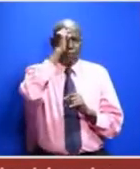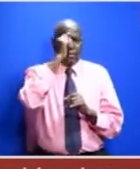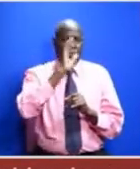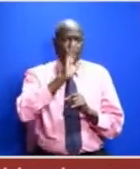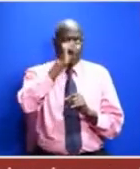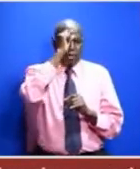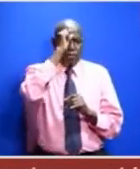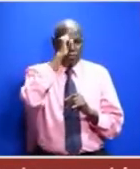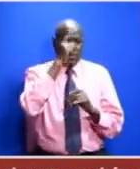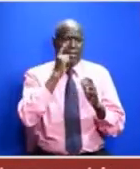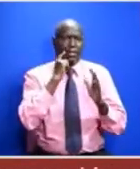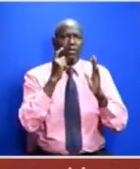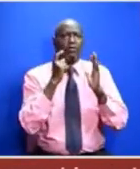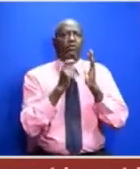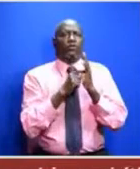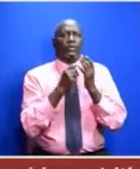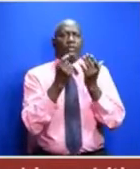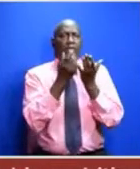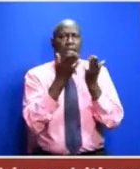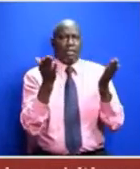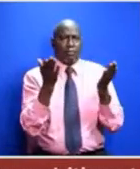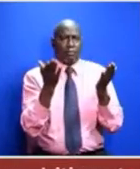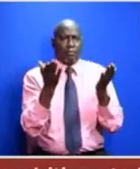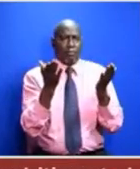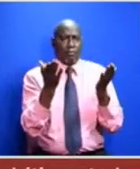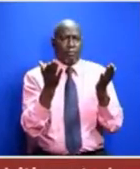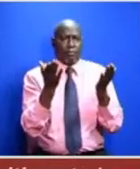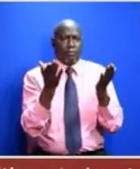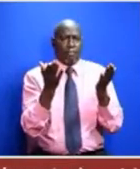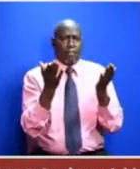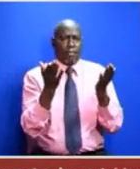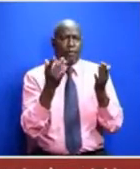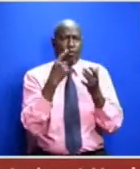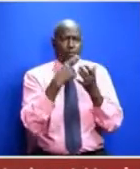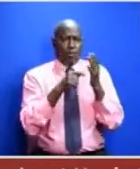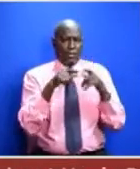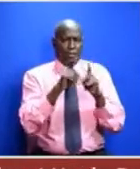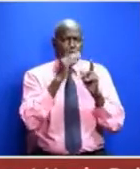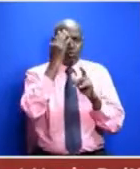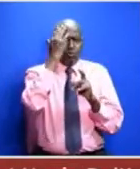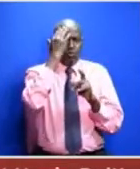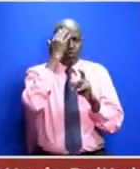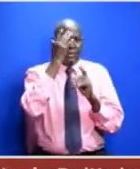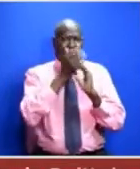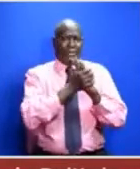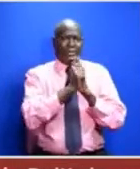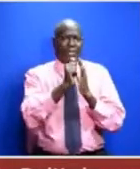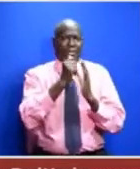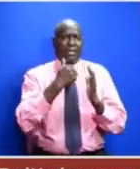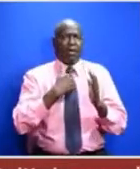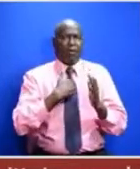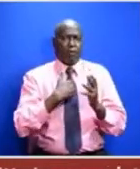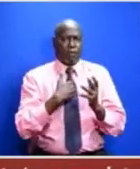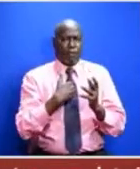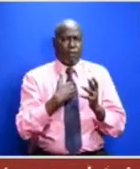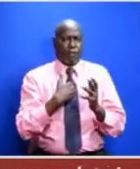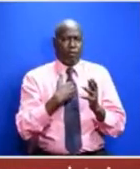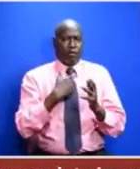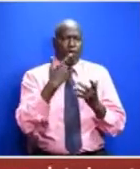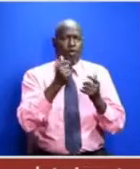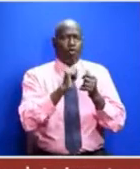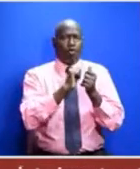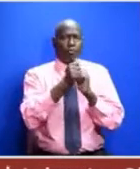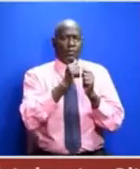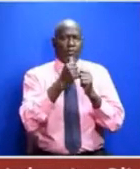their government is recognizing them for who they are, for what they know, for the skills they possess, for